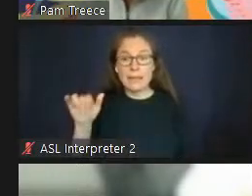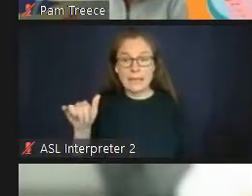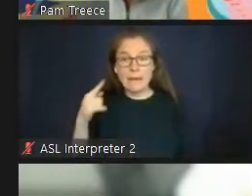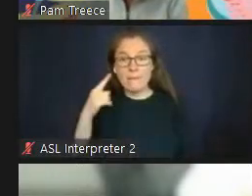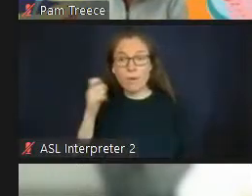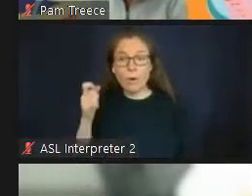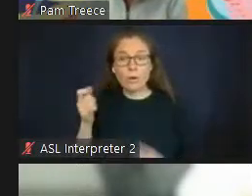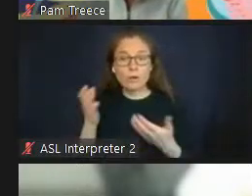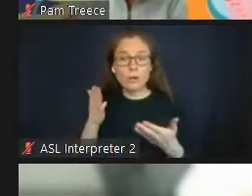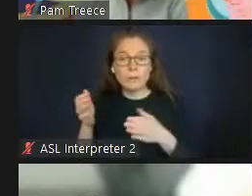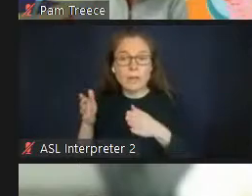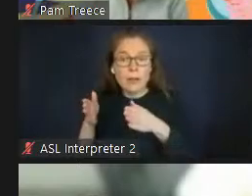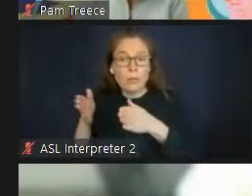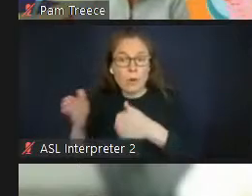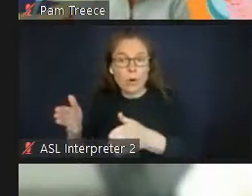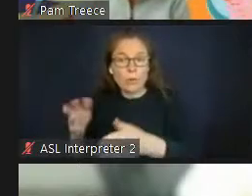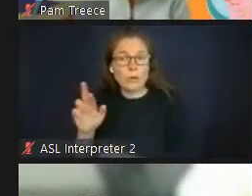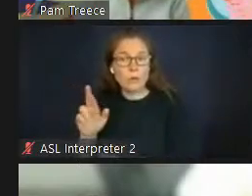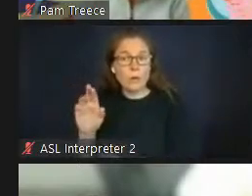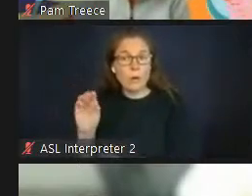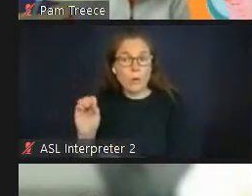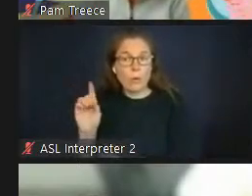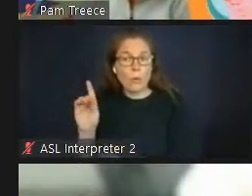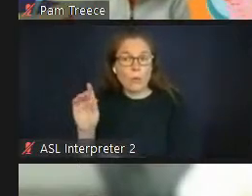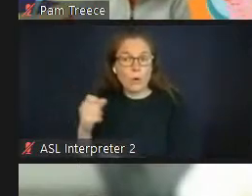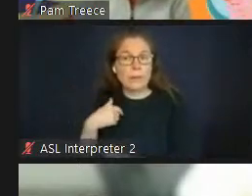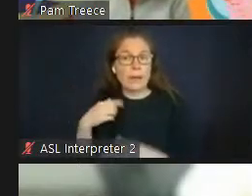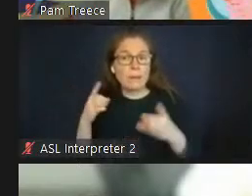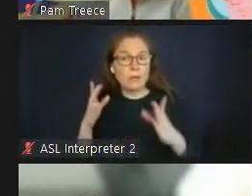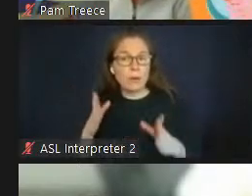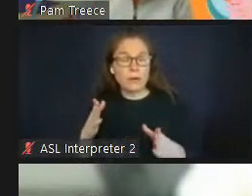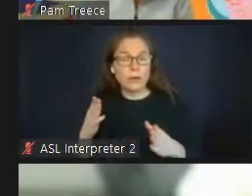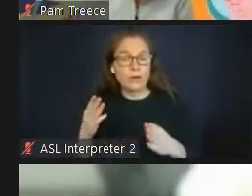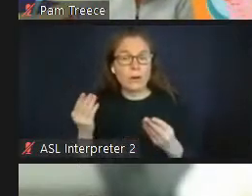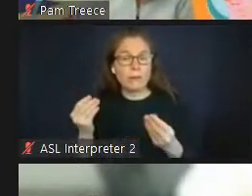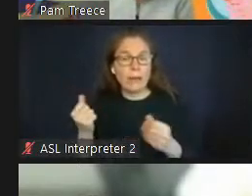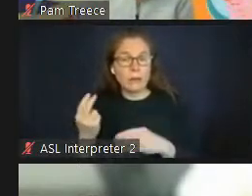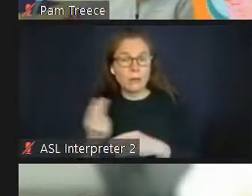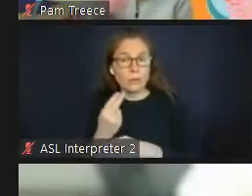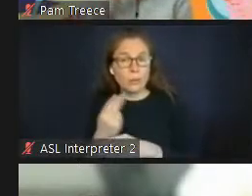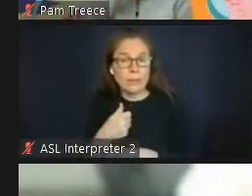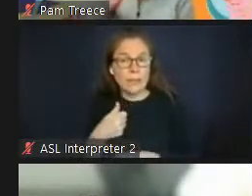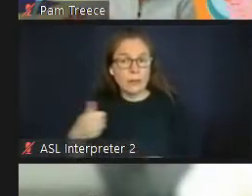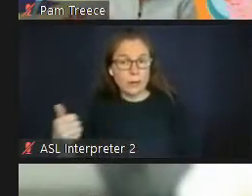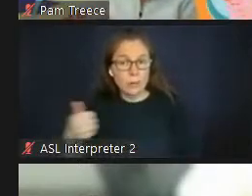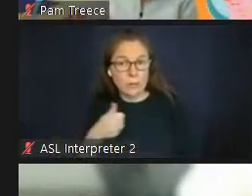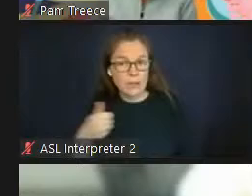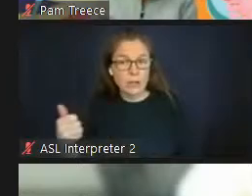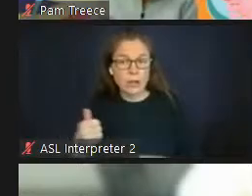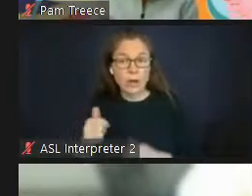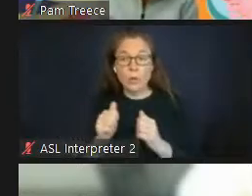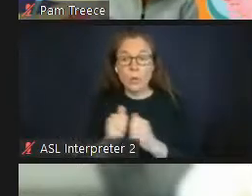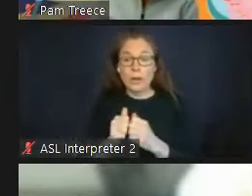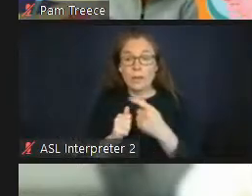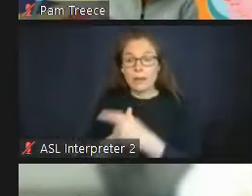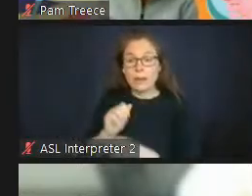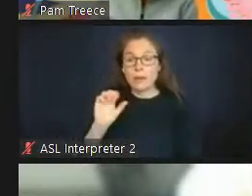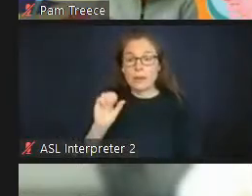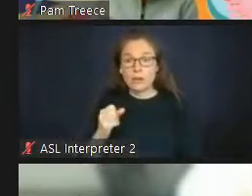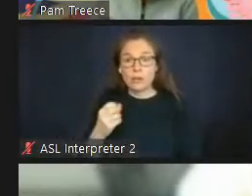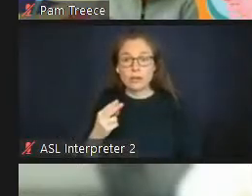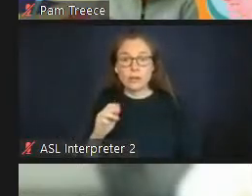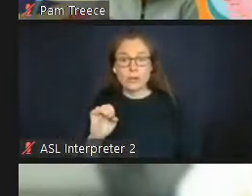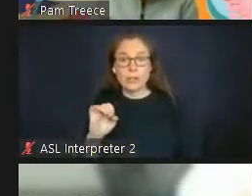As Rodney said, I'm Stephen Roberts, Director of Land Use and Transportation. With me tonight is Sheila Giambrone. Sheila